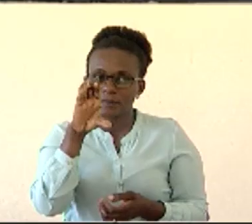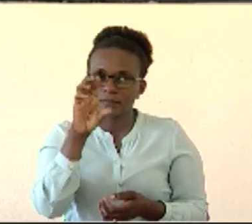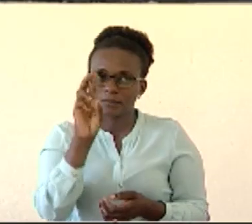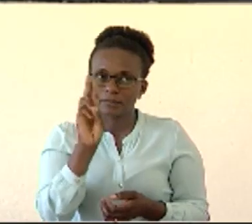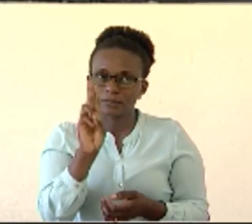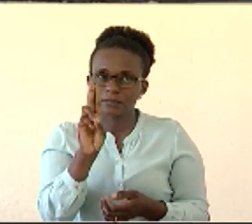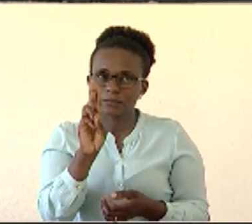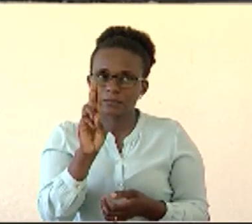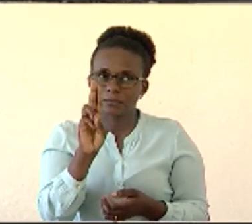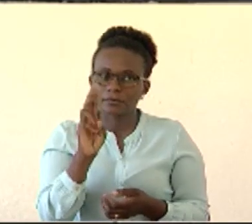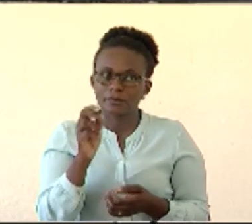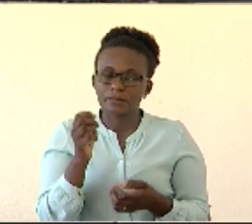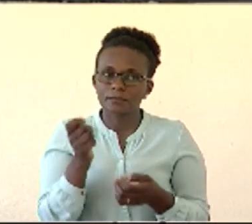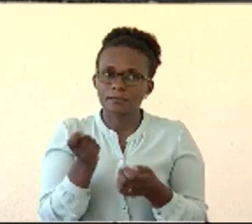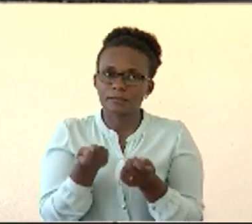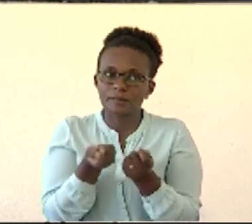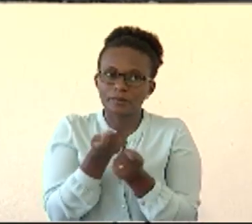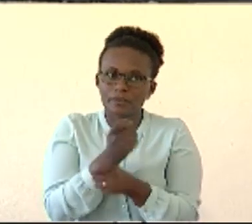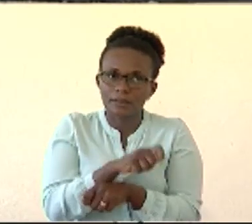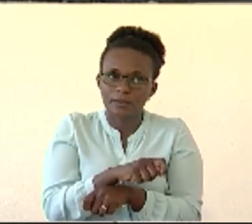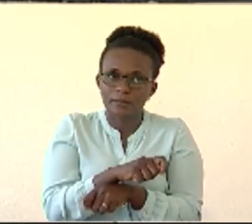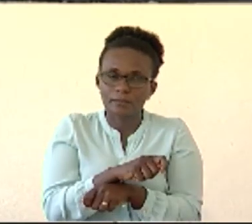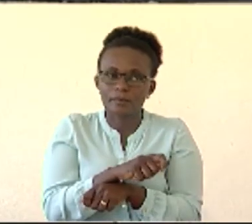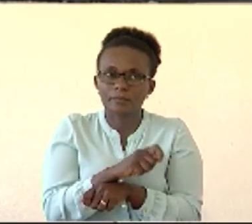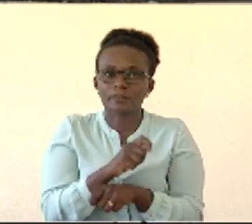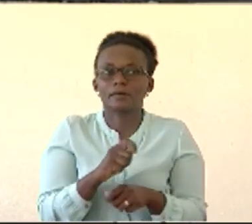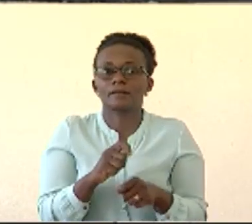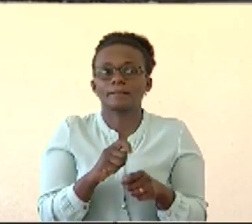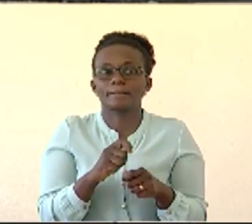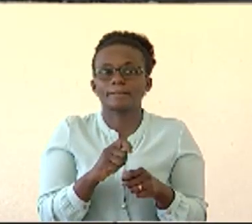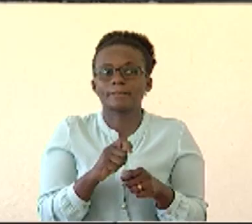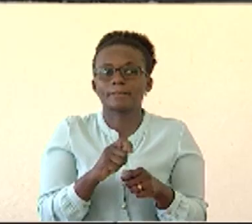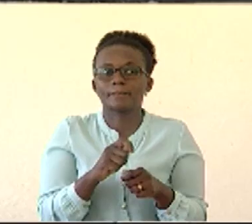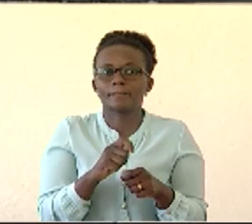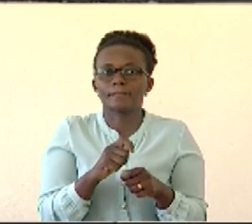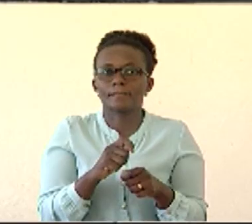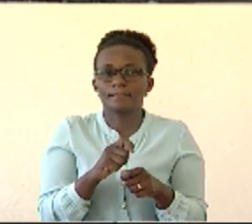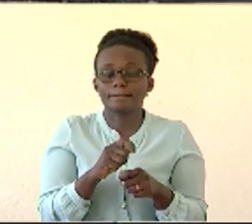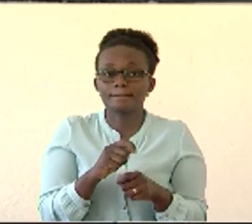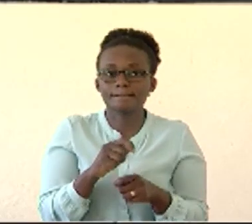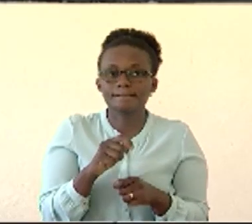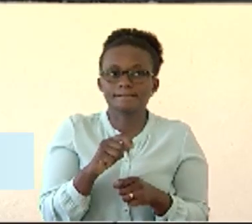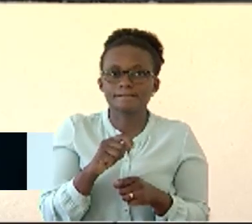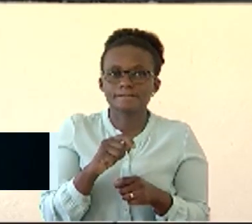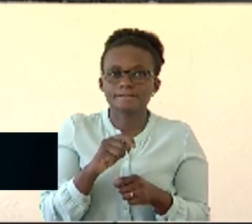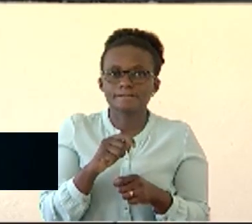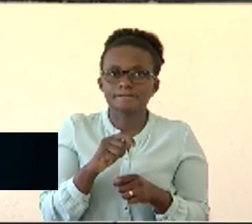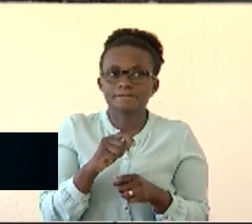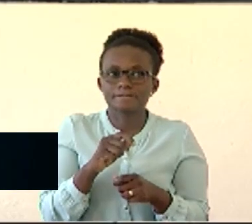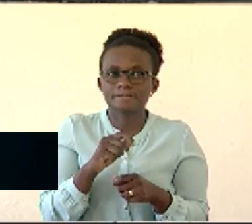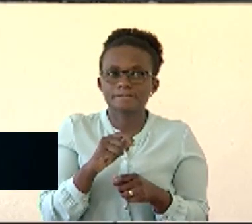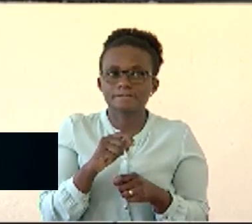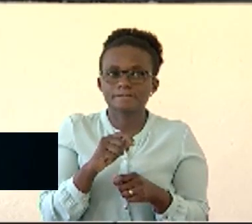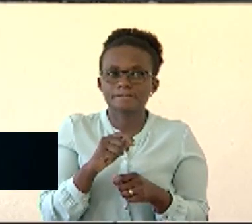any copper that is coming? Where is the copper coming from? There are some ions in the solution. So here we